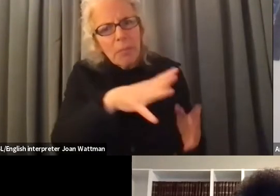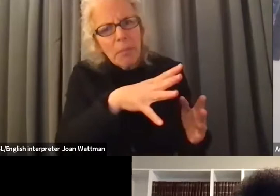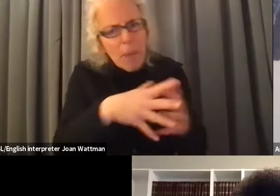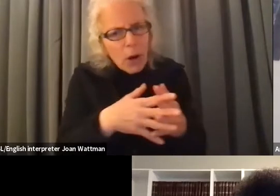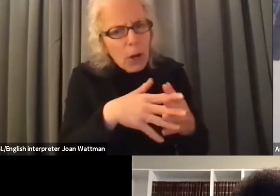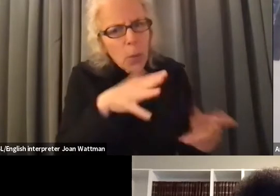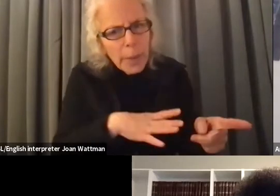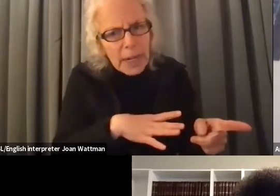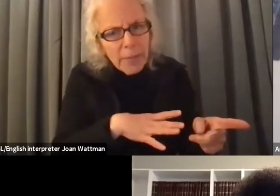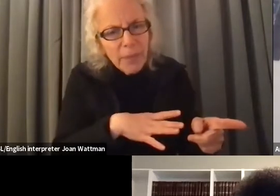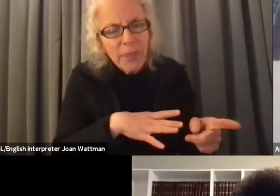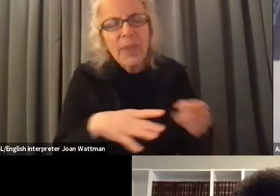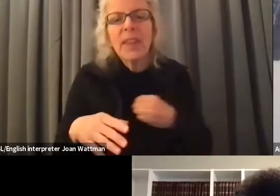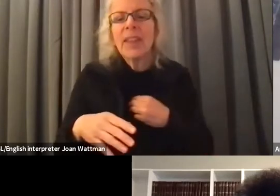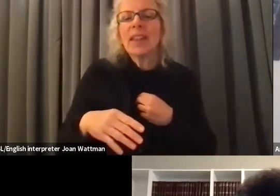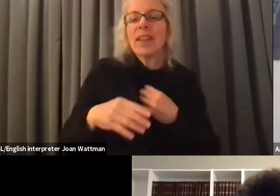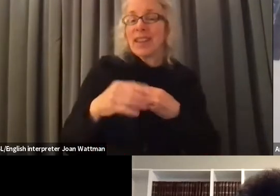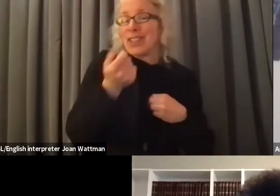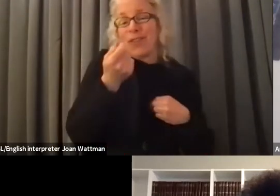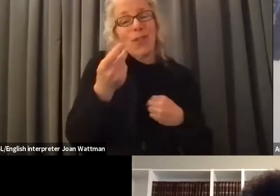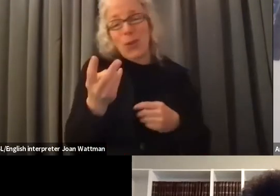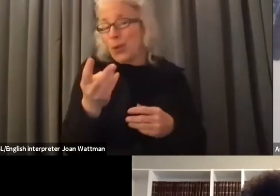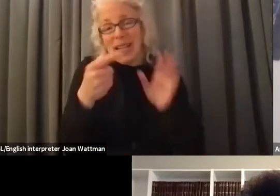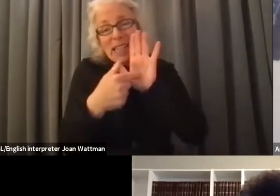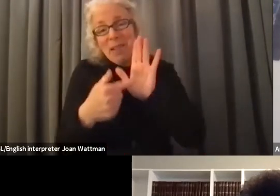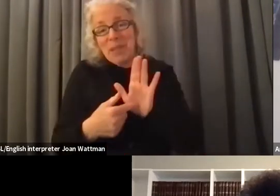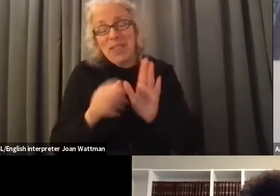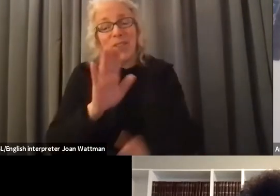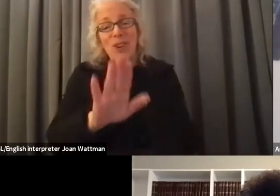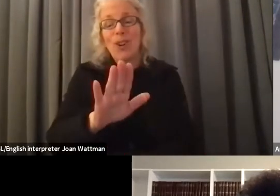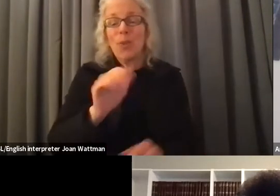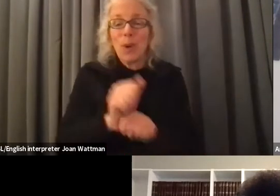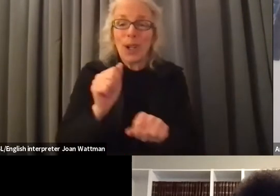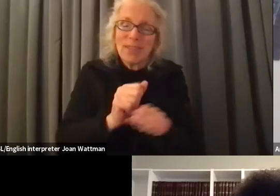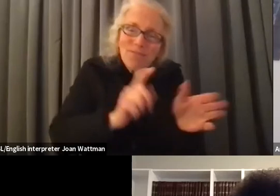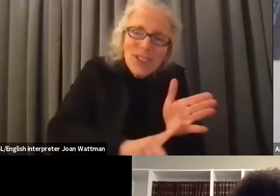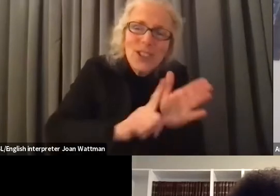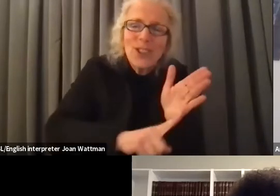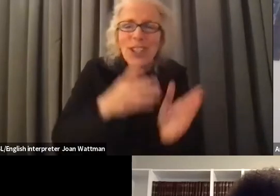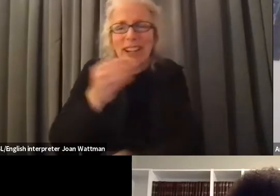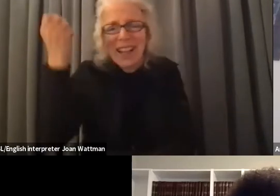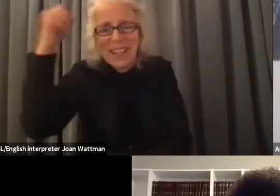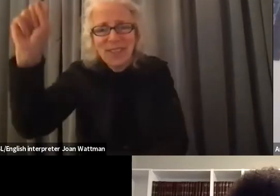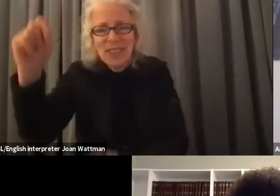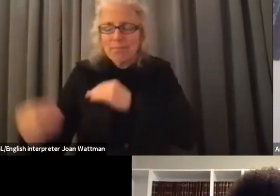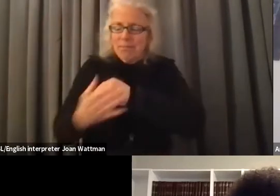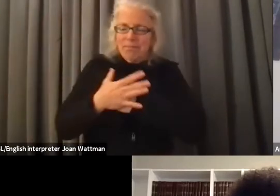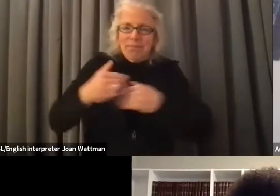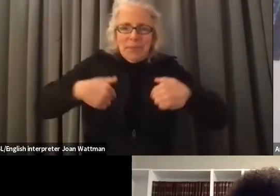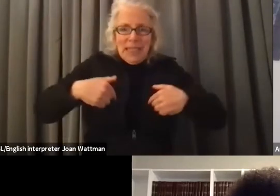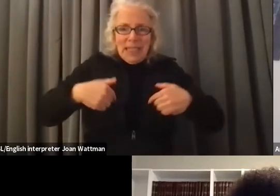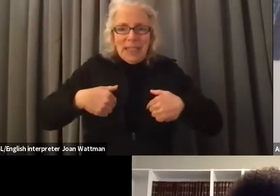These are just a few of the examples of Dr. Ransby's scholar activism that inform my own sense of